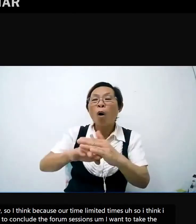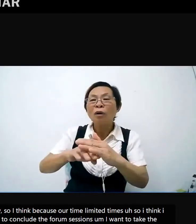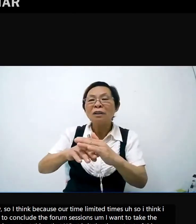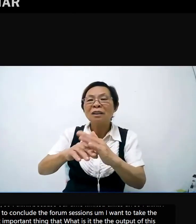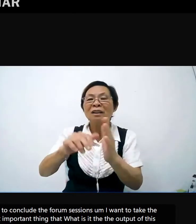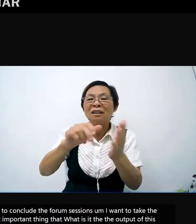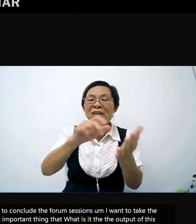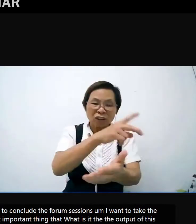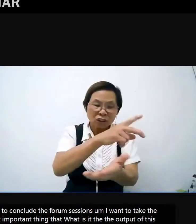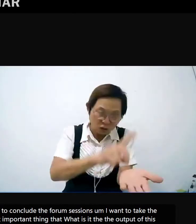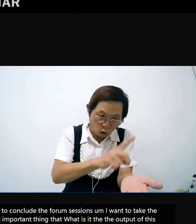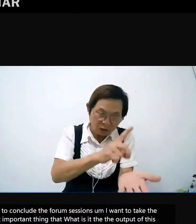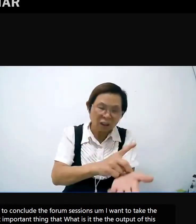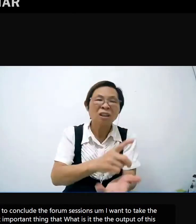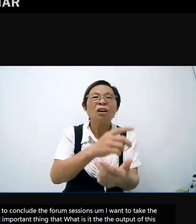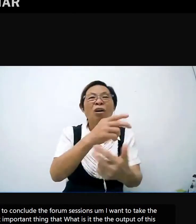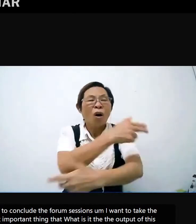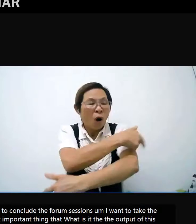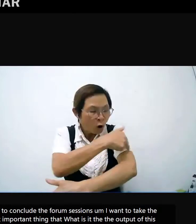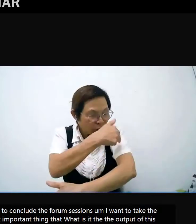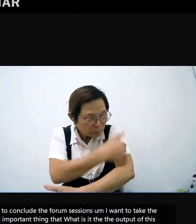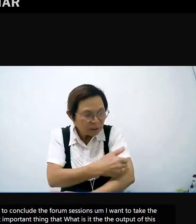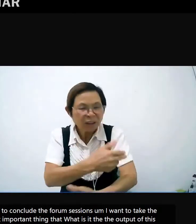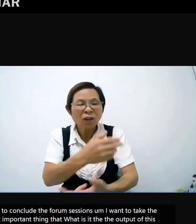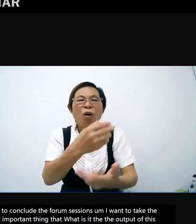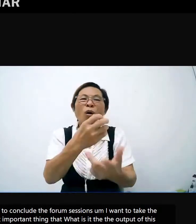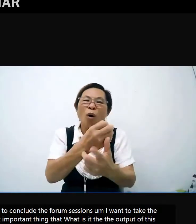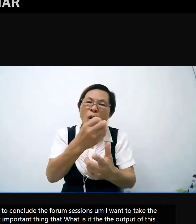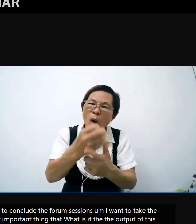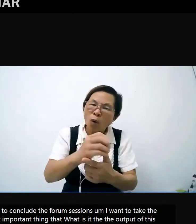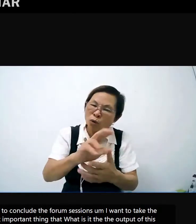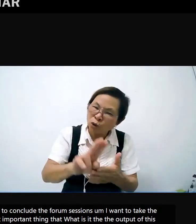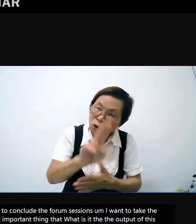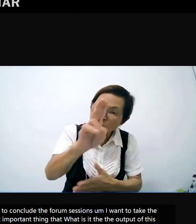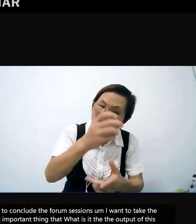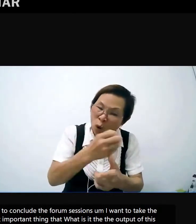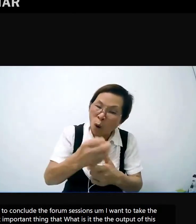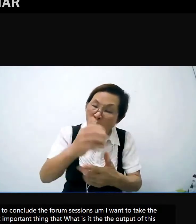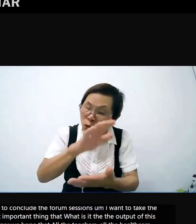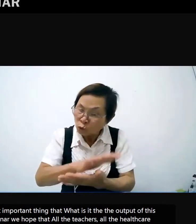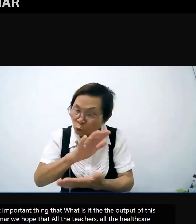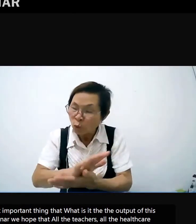whatever, in the hospital, in the university, or in the school also,